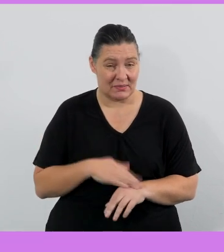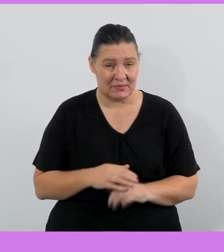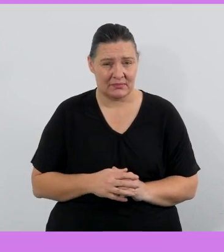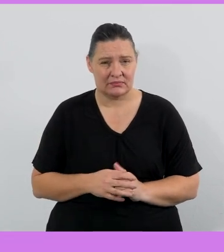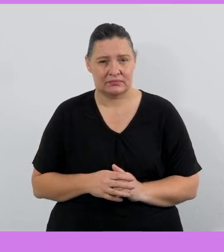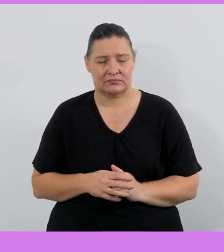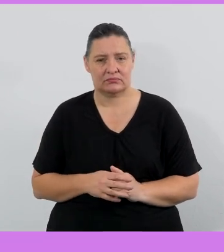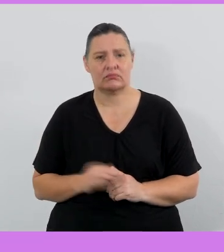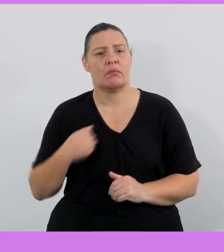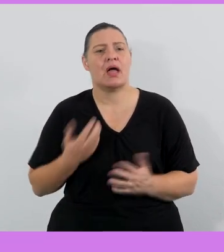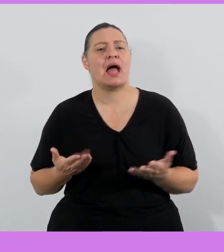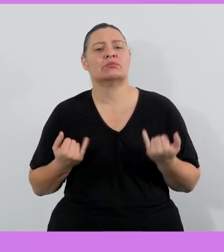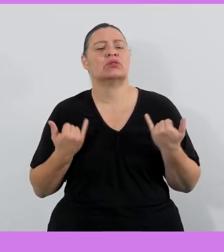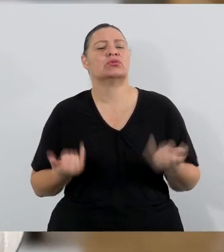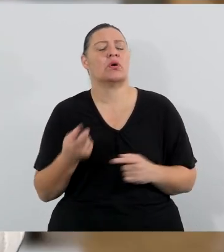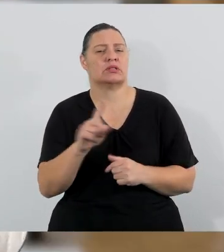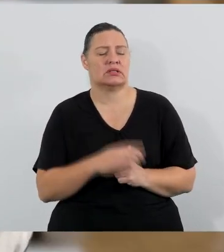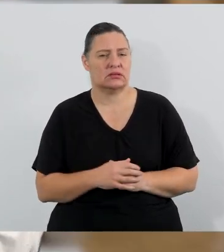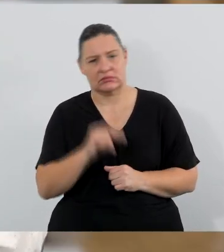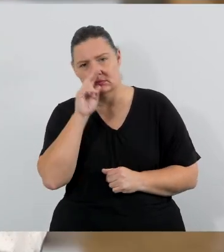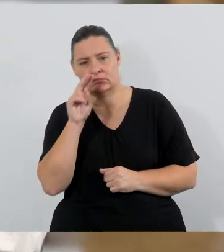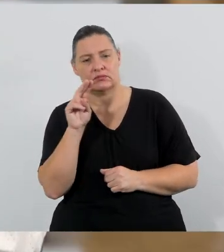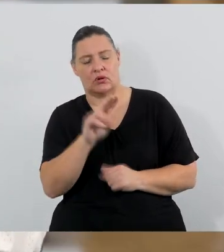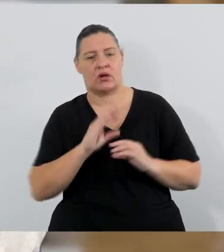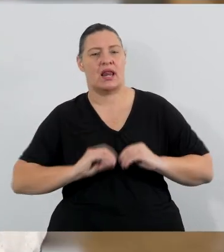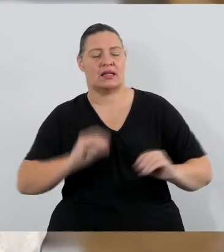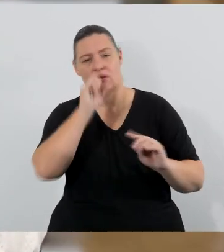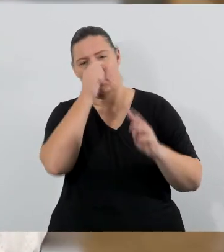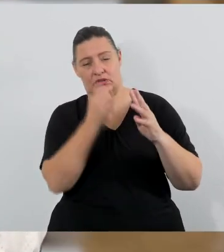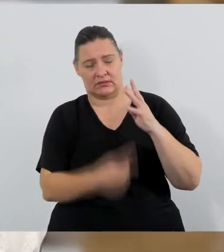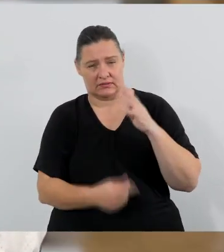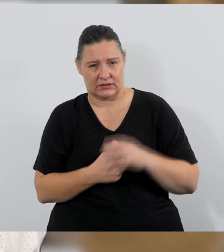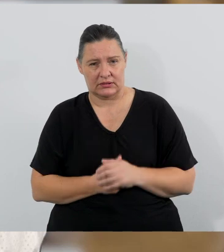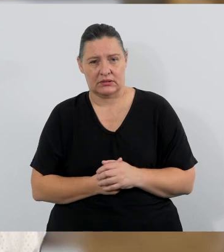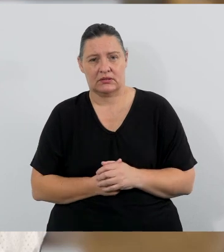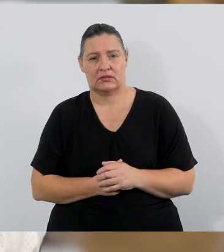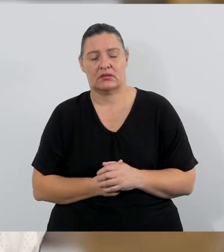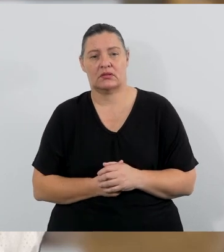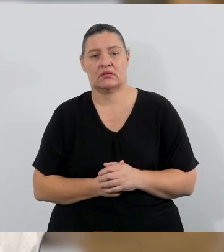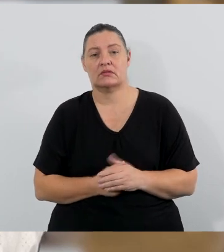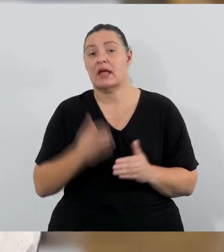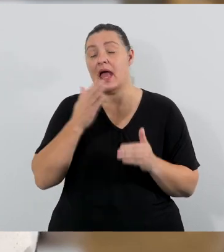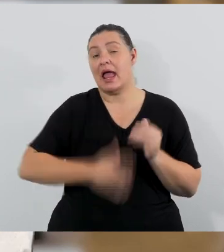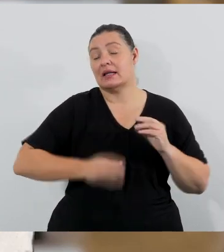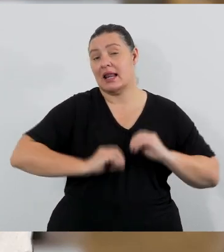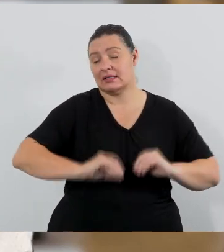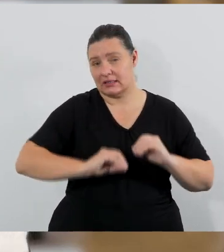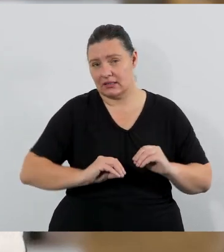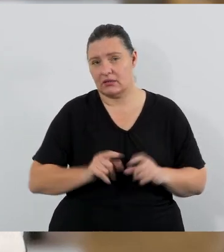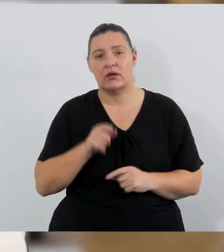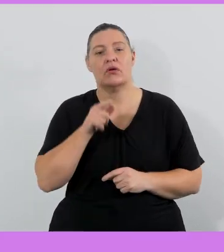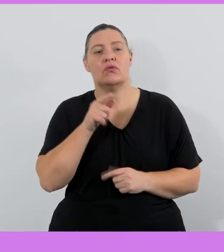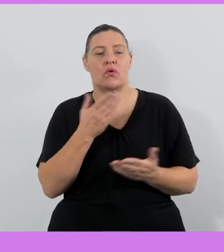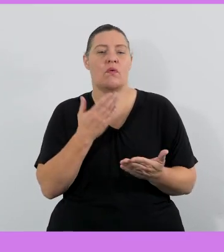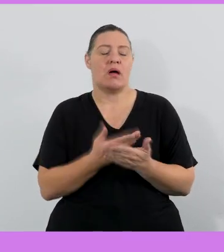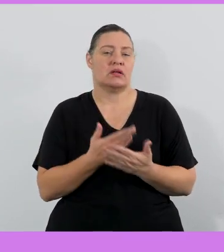what do I expect of you today? Let's quickly look at our lesson objectives. So by the end of this lesson, you should